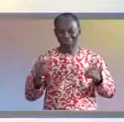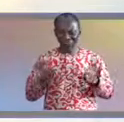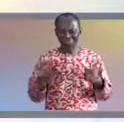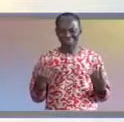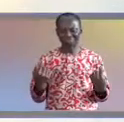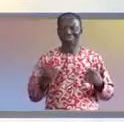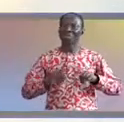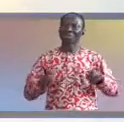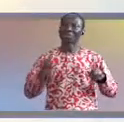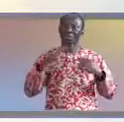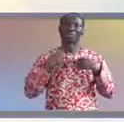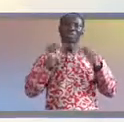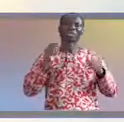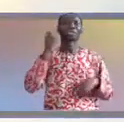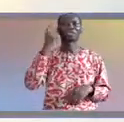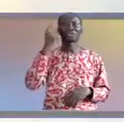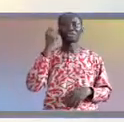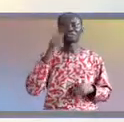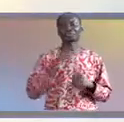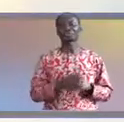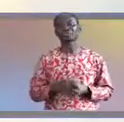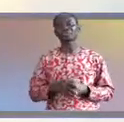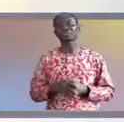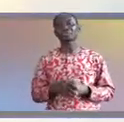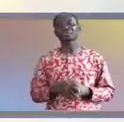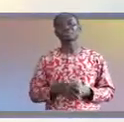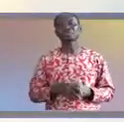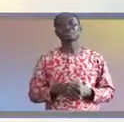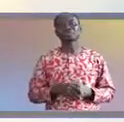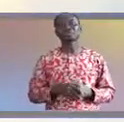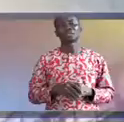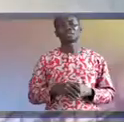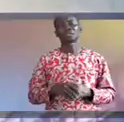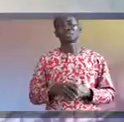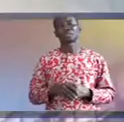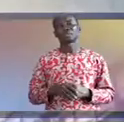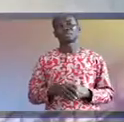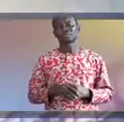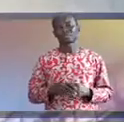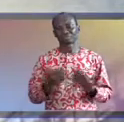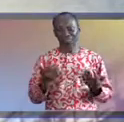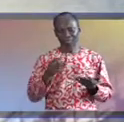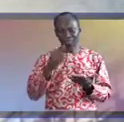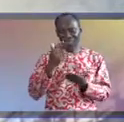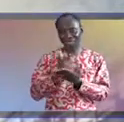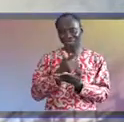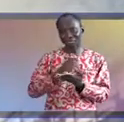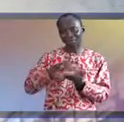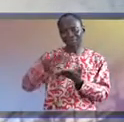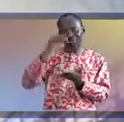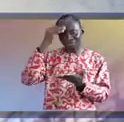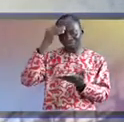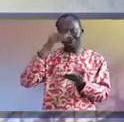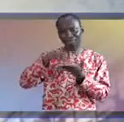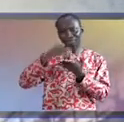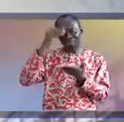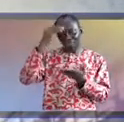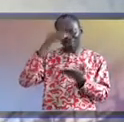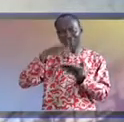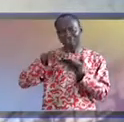enu nso ye be hu nemu mesra wo pi se sa ne ma yesu anyina bo moden a se